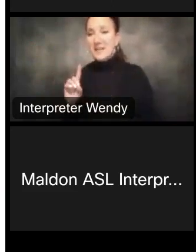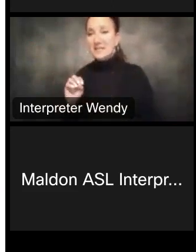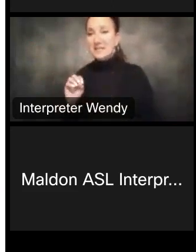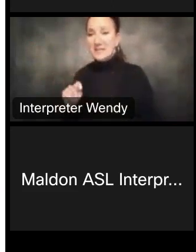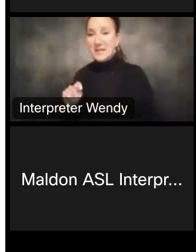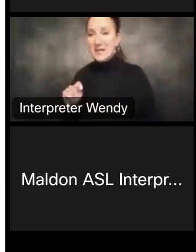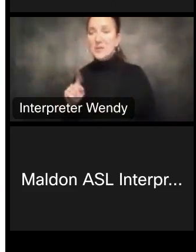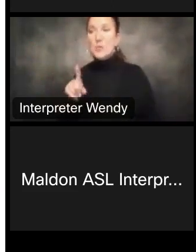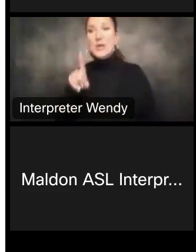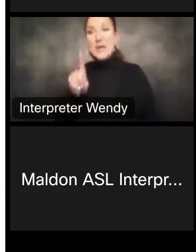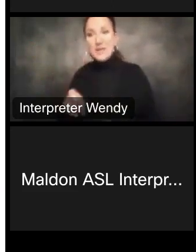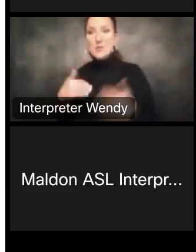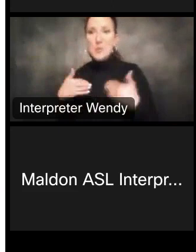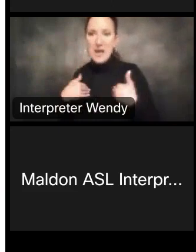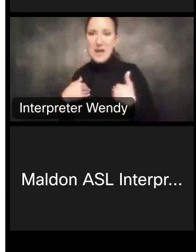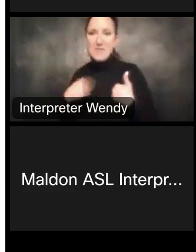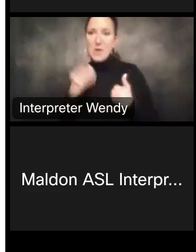the residents, the land uses,